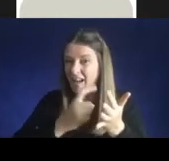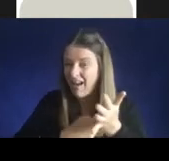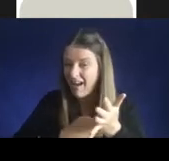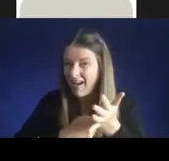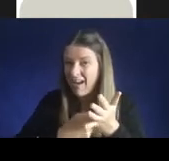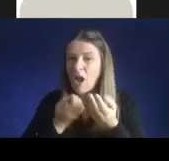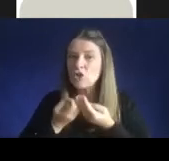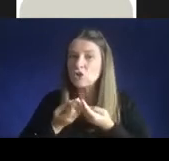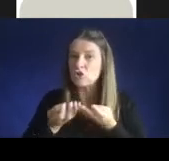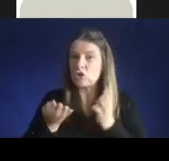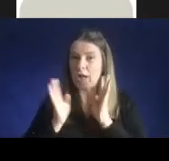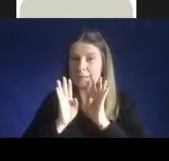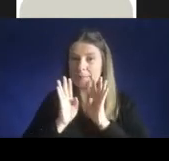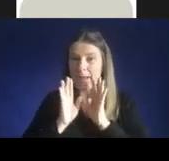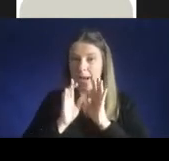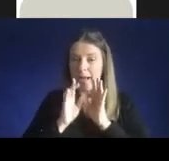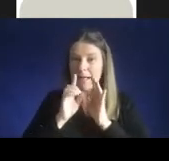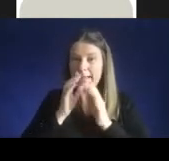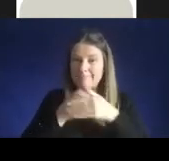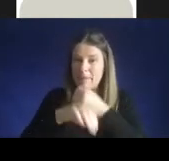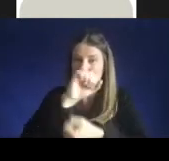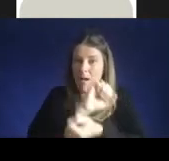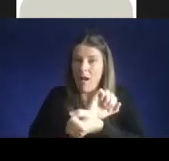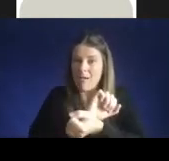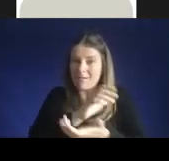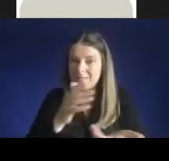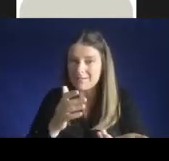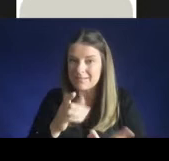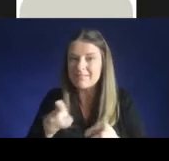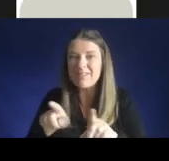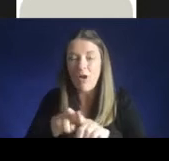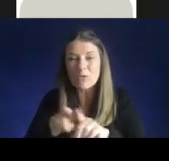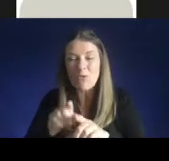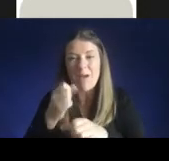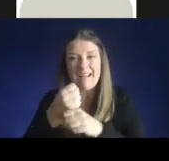Shakespeare Behind Bars, and The Choir by Gareth Malone.